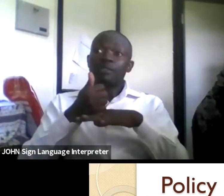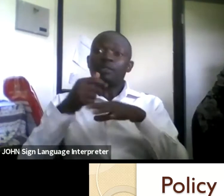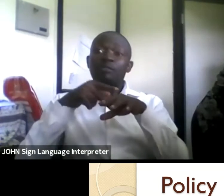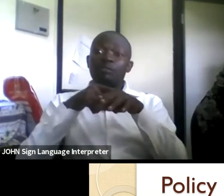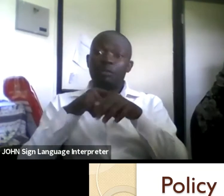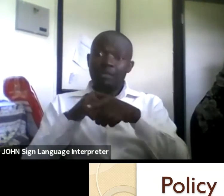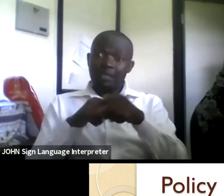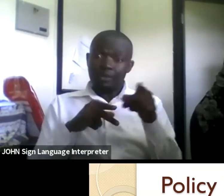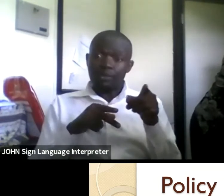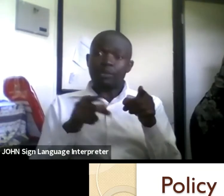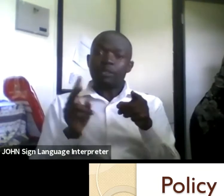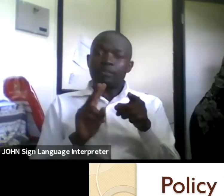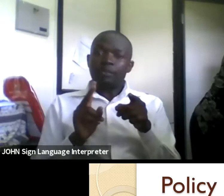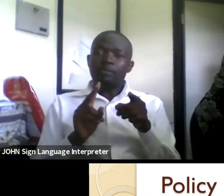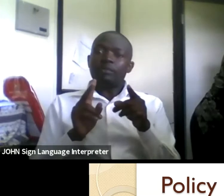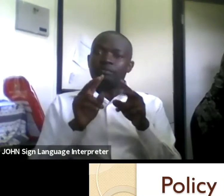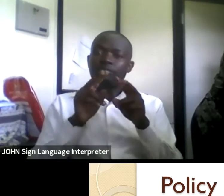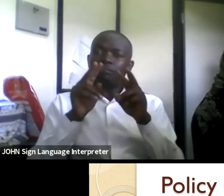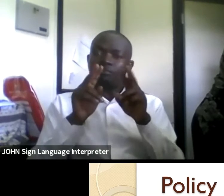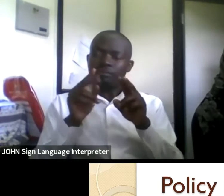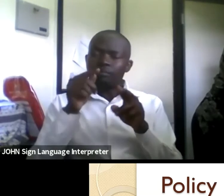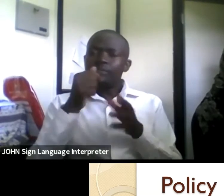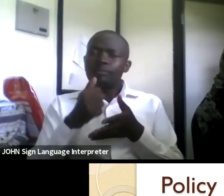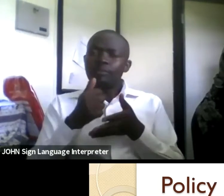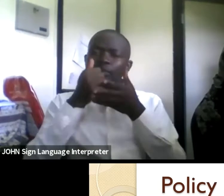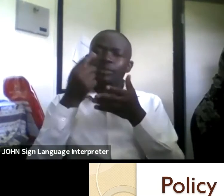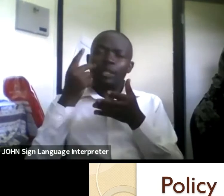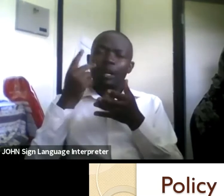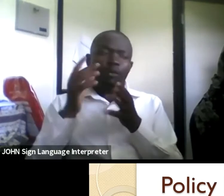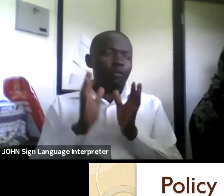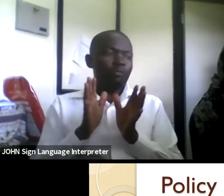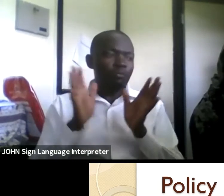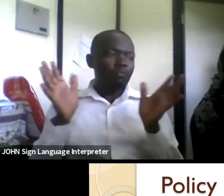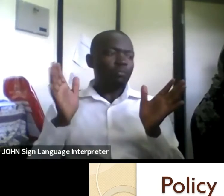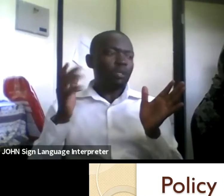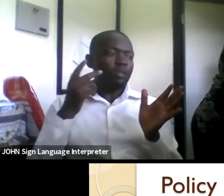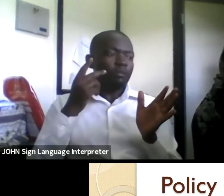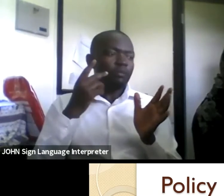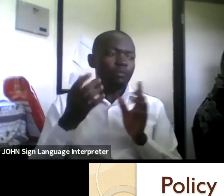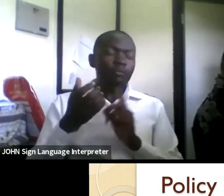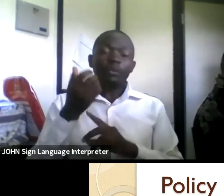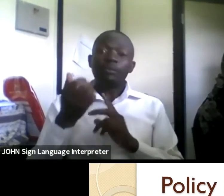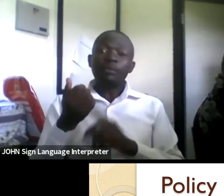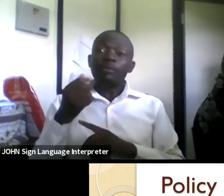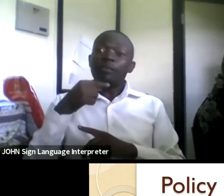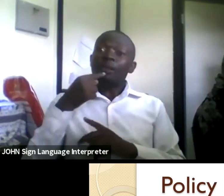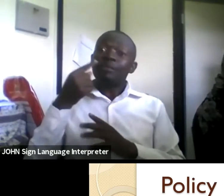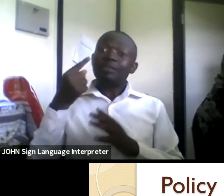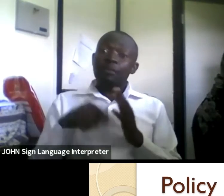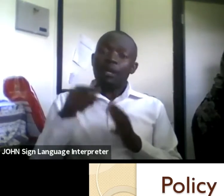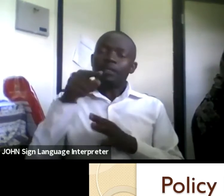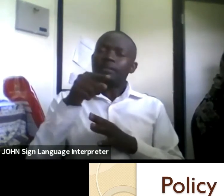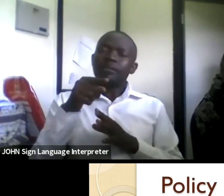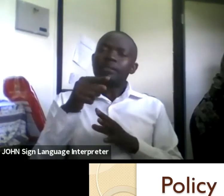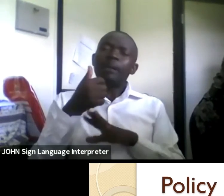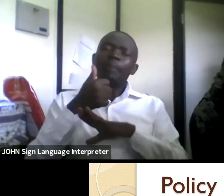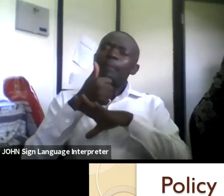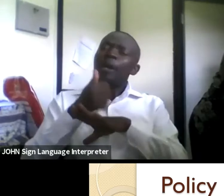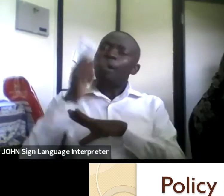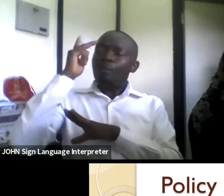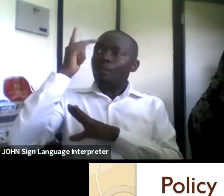integral part of the WHO resolution? What we are saying is not just only based on the policy brief that